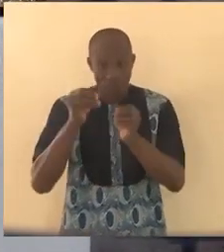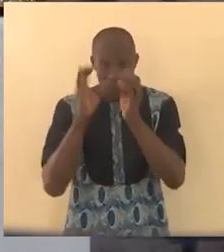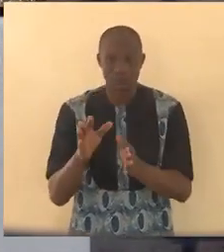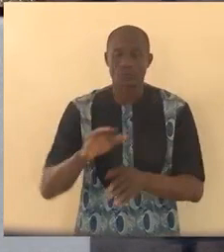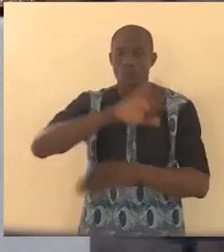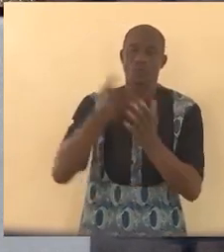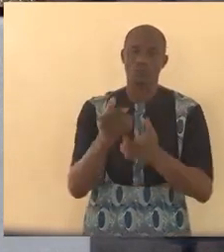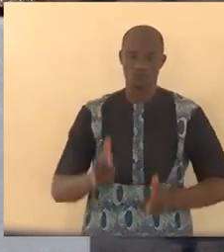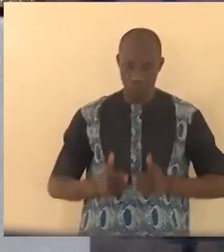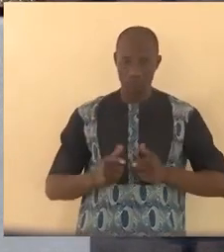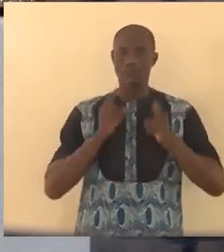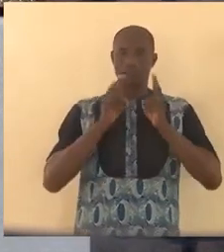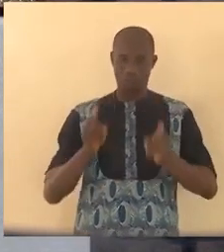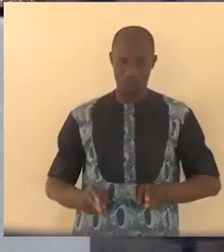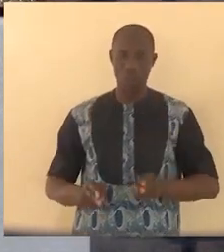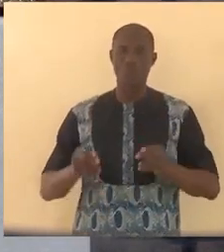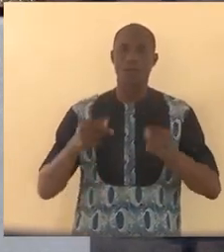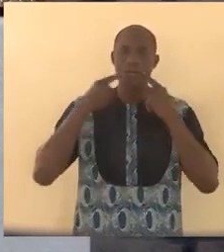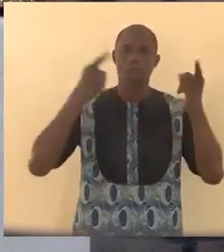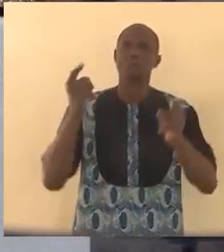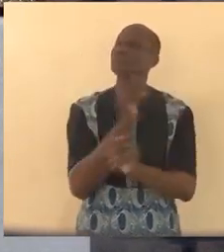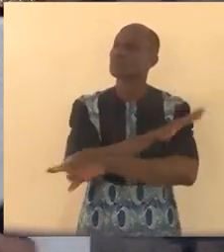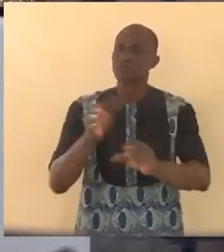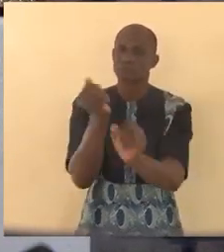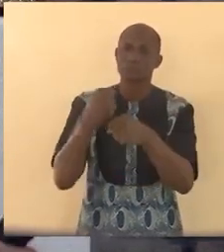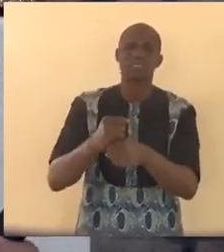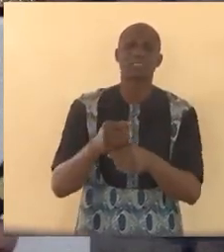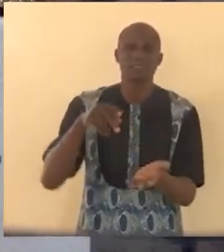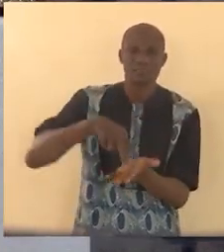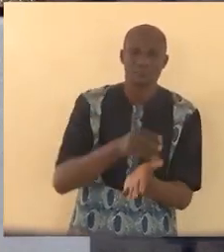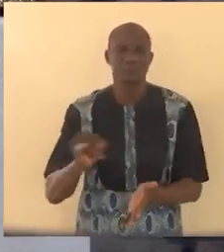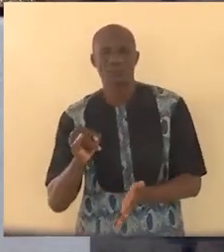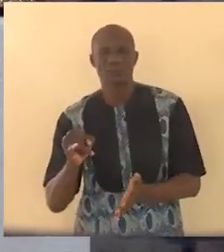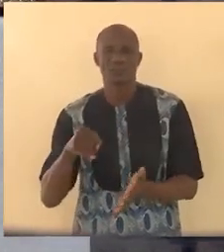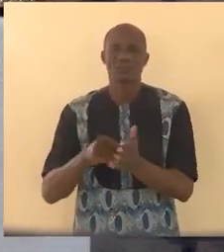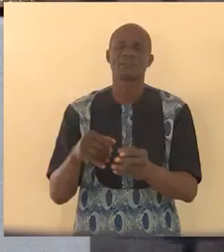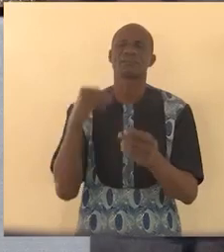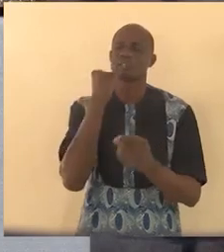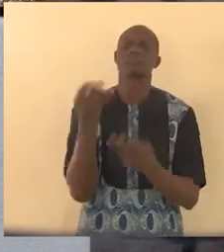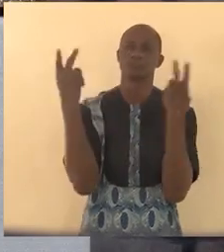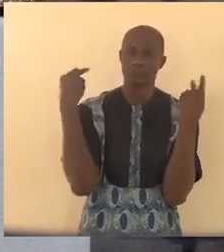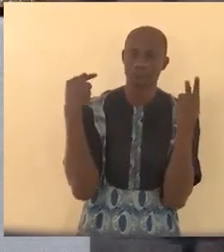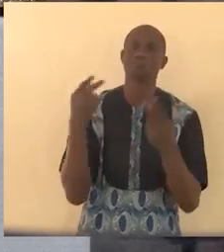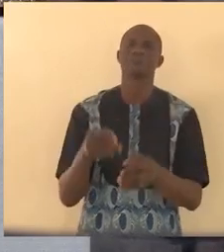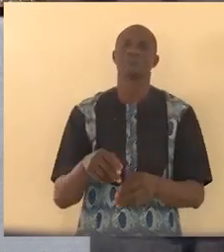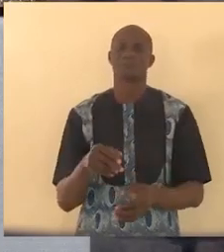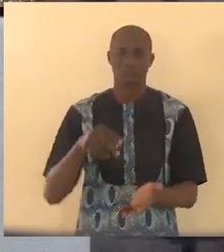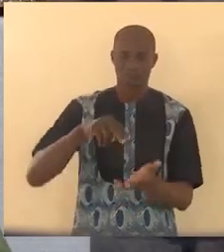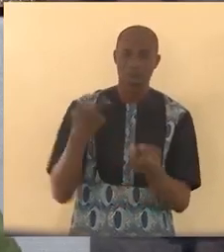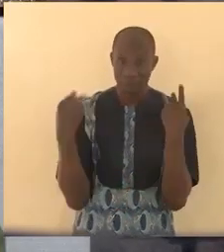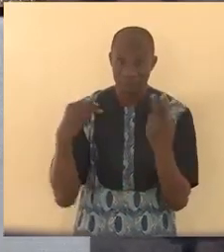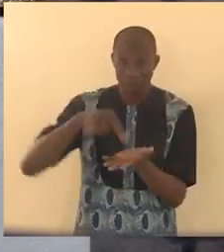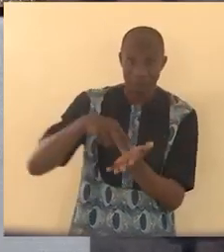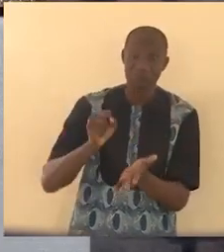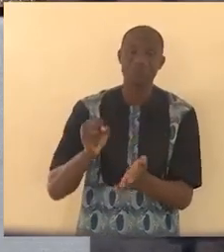Kohelet, all of life and all of human accomplishments just don't make sense. It all amounts to vanity. Vanity